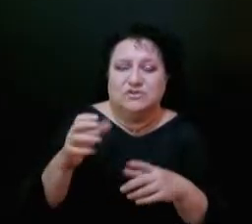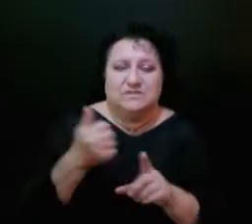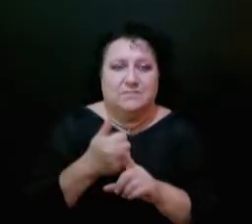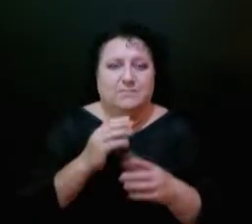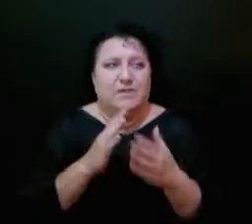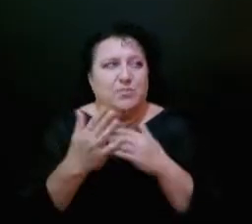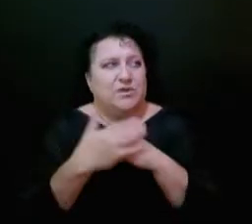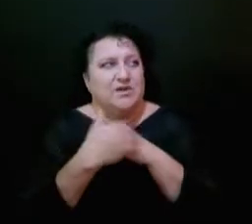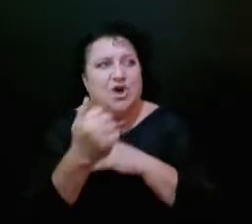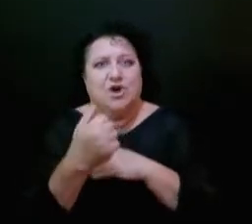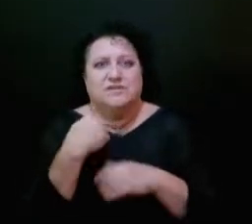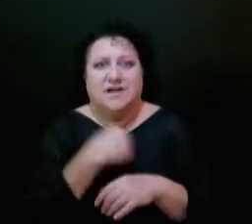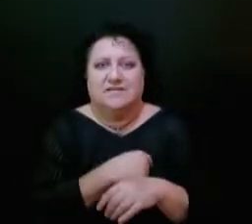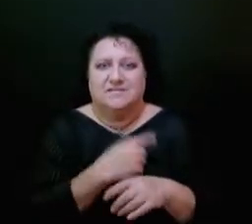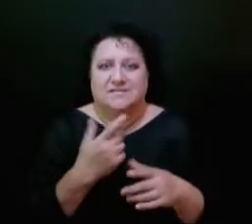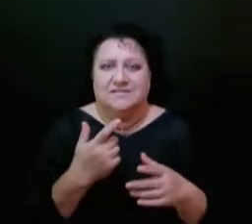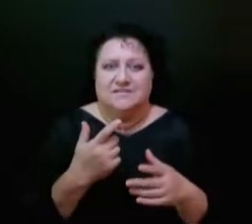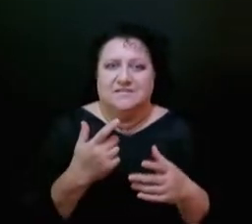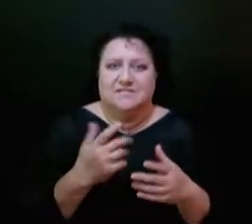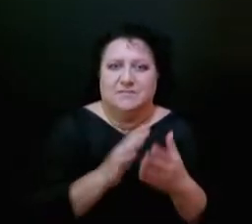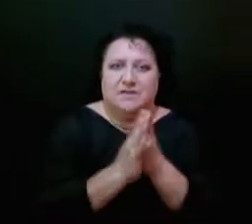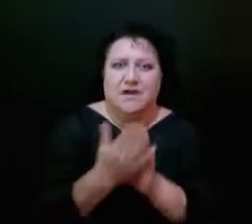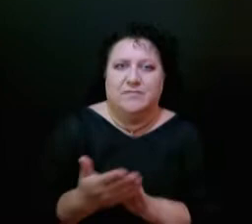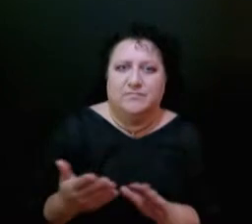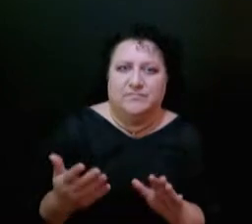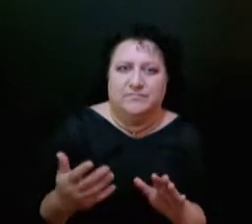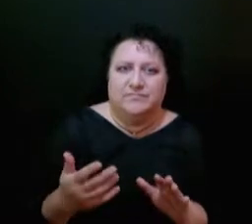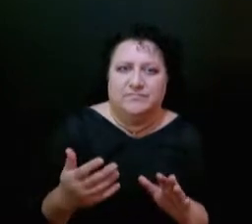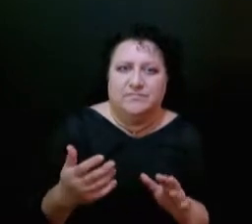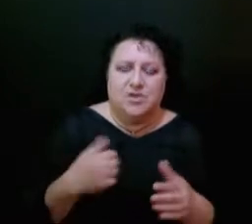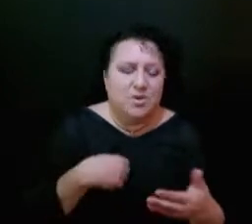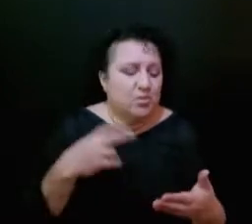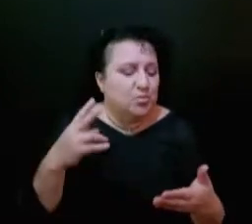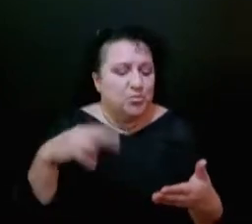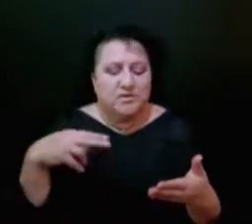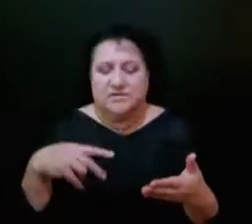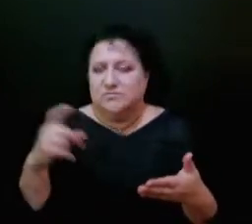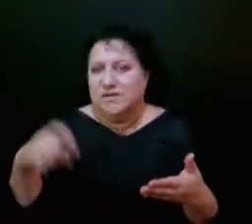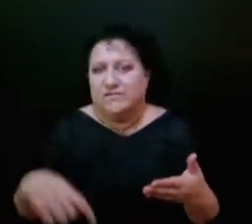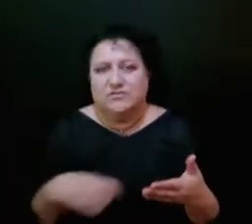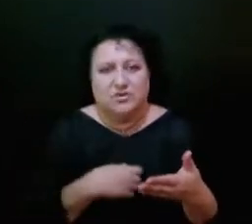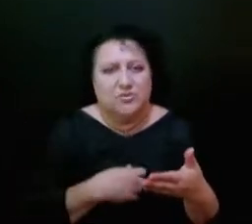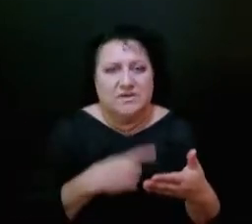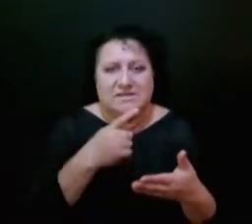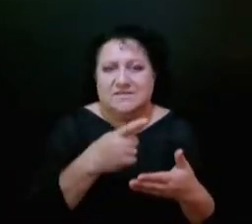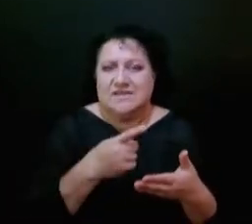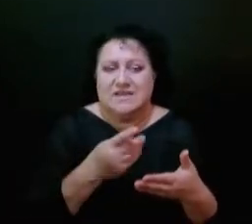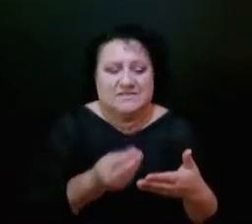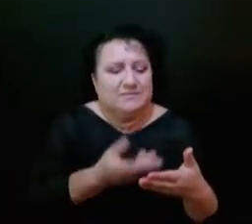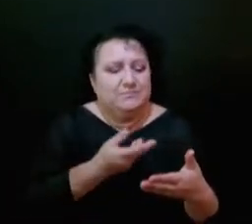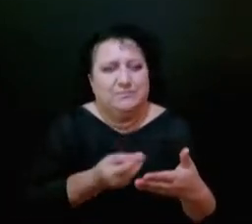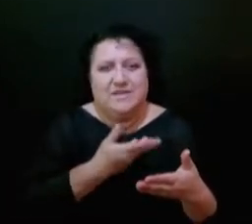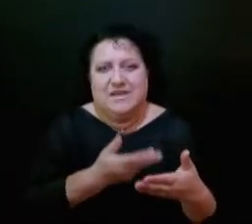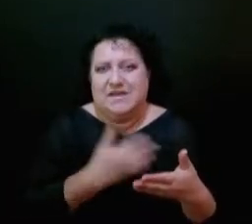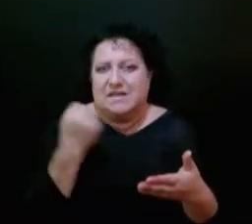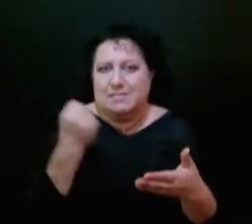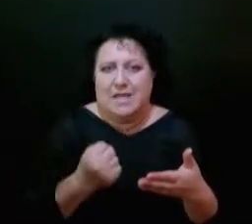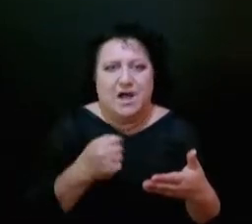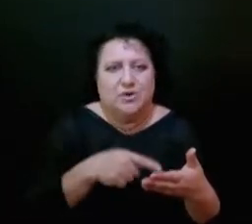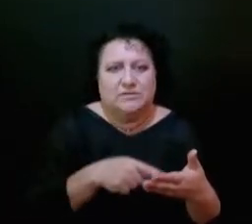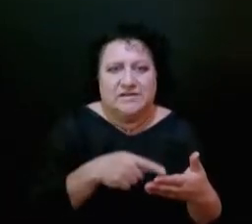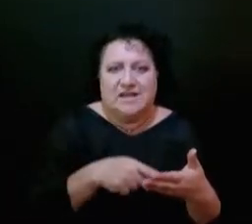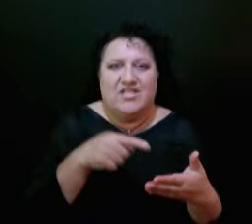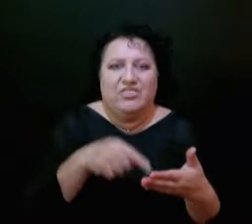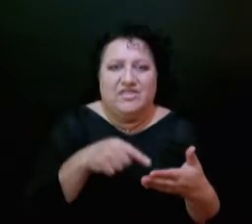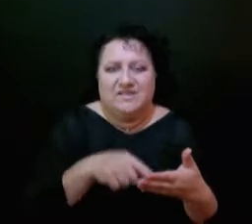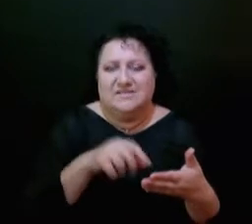What do I say? If you can't hear from God, you need to read his scriptures because he's speaking loudly. This is the scalpel that's going to change and make